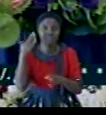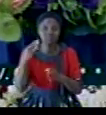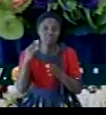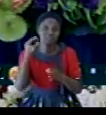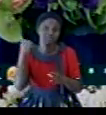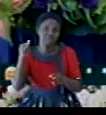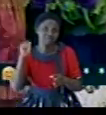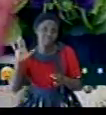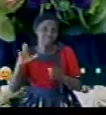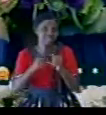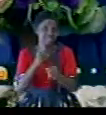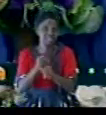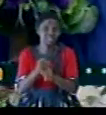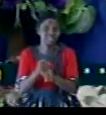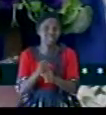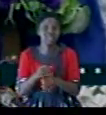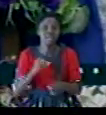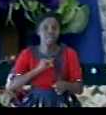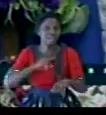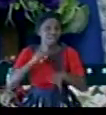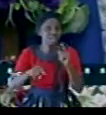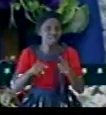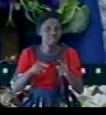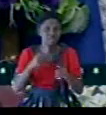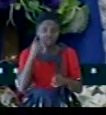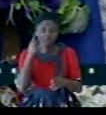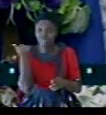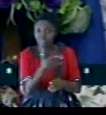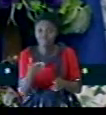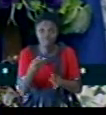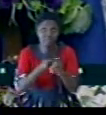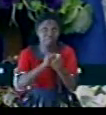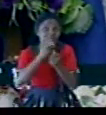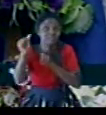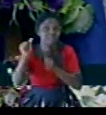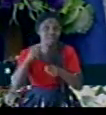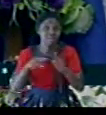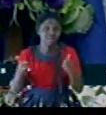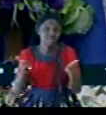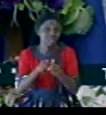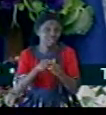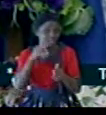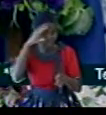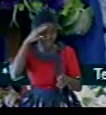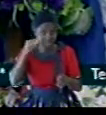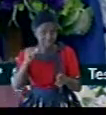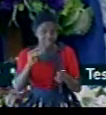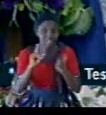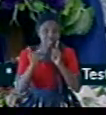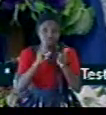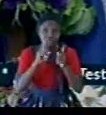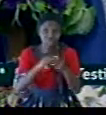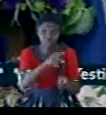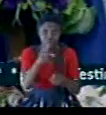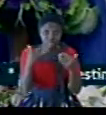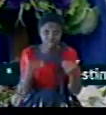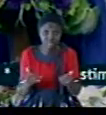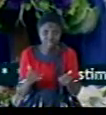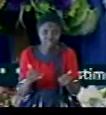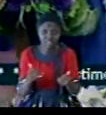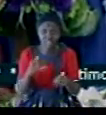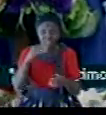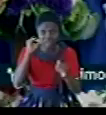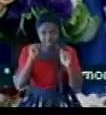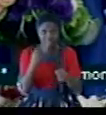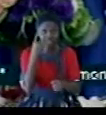couldn't see anything that is far. But as I'm speaking with you right now, I could see the extreme edge at over there.